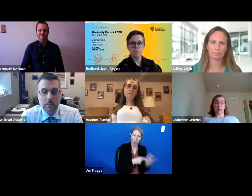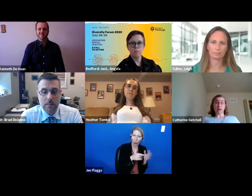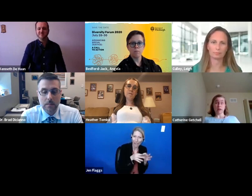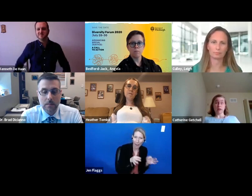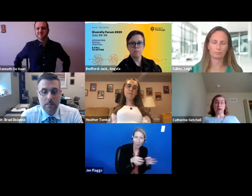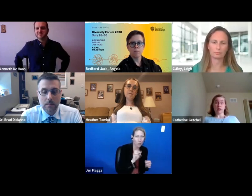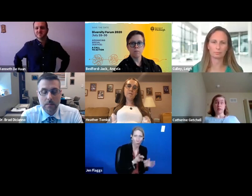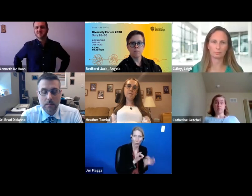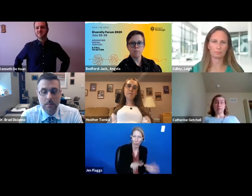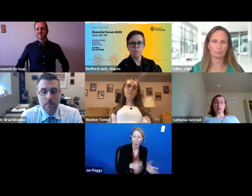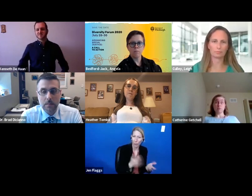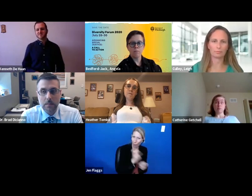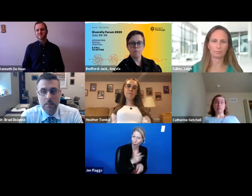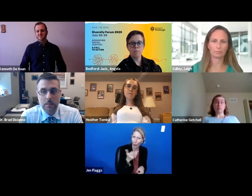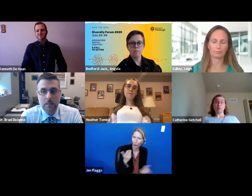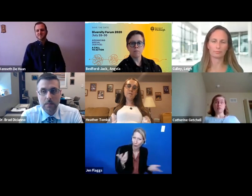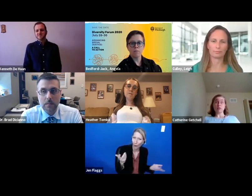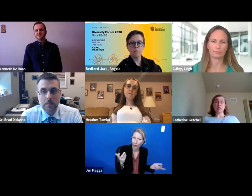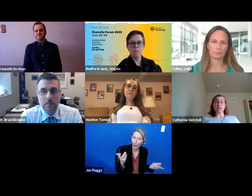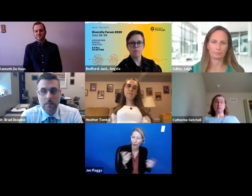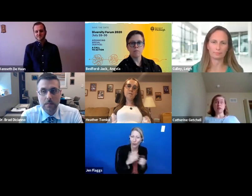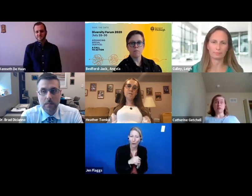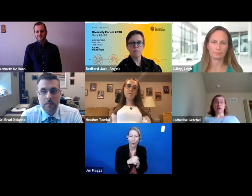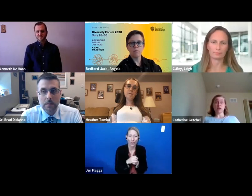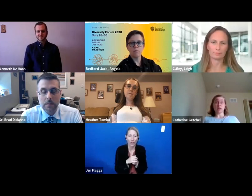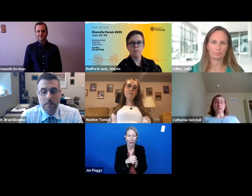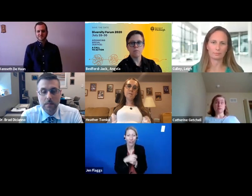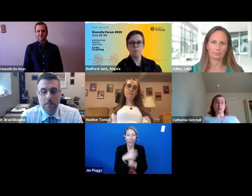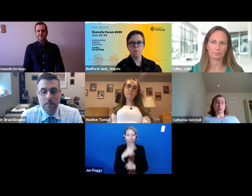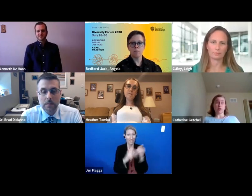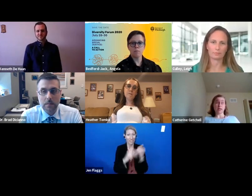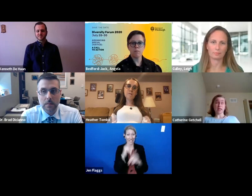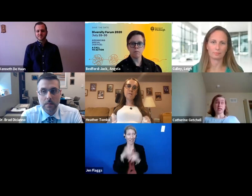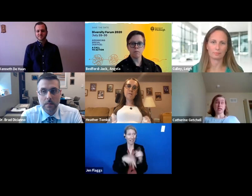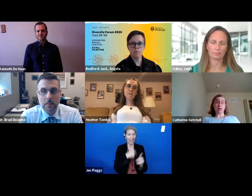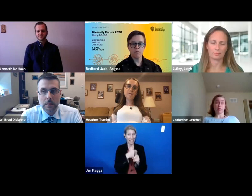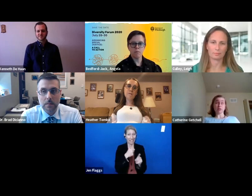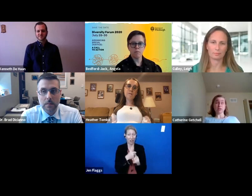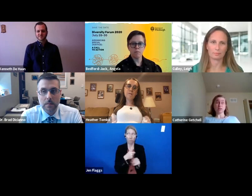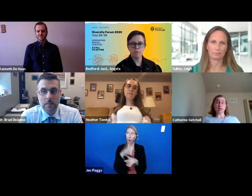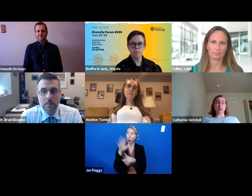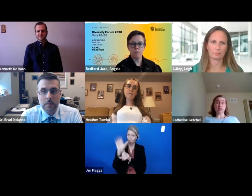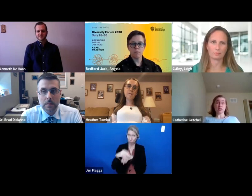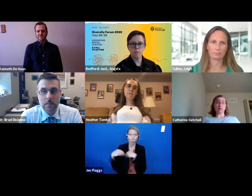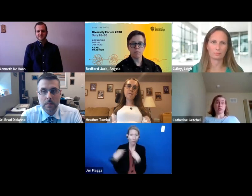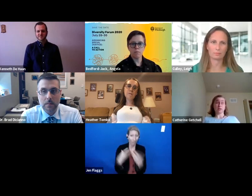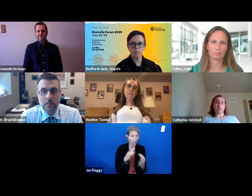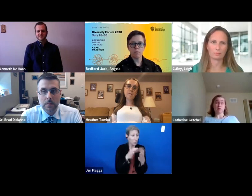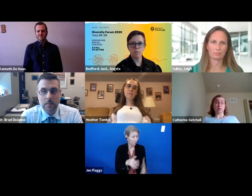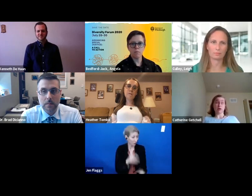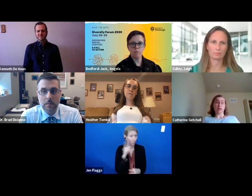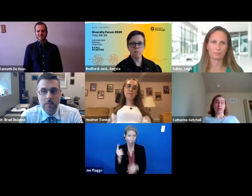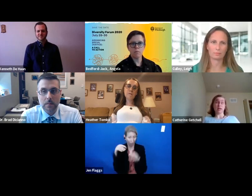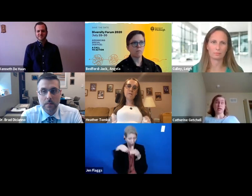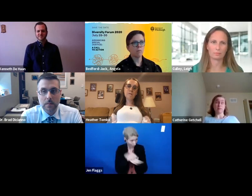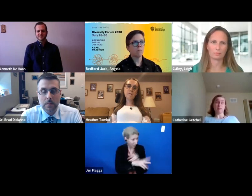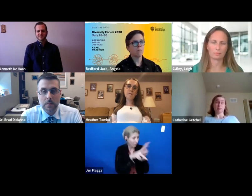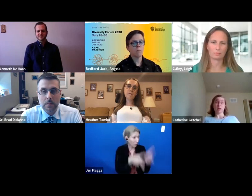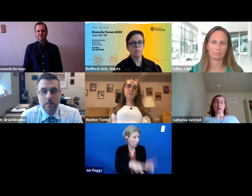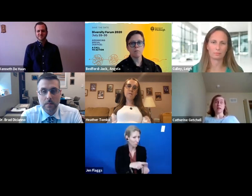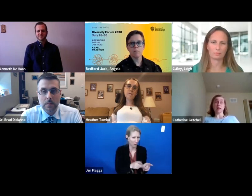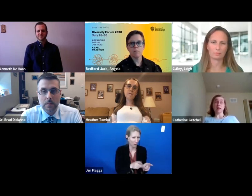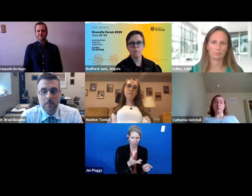or interpreting. That facilities may be very accustomed to providing that in an in-person setting and not so accustomed to providing